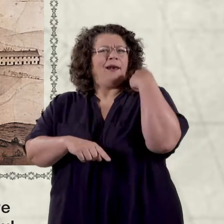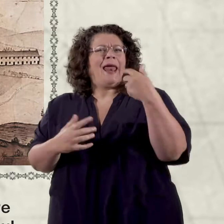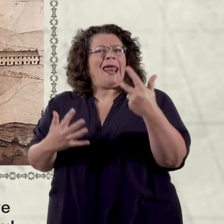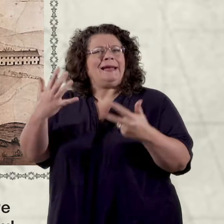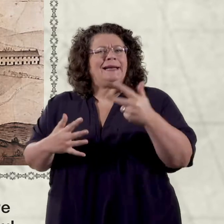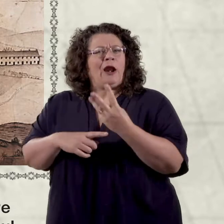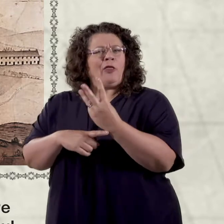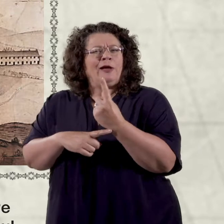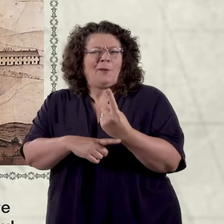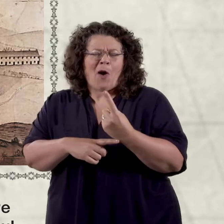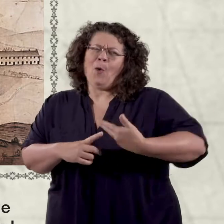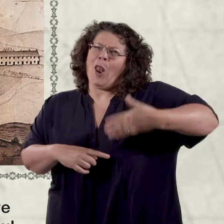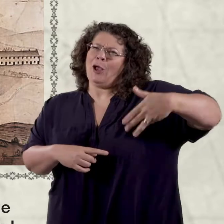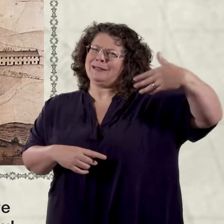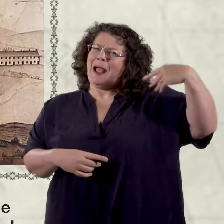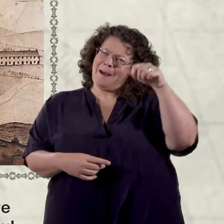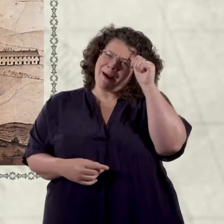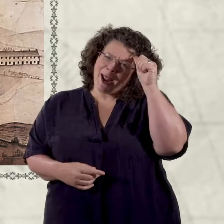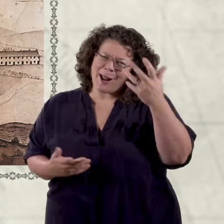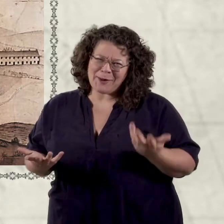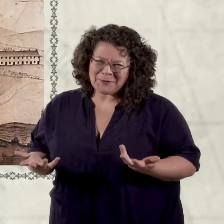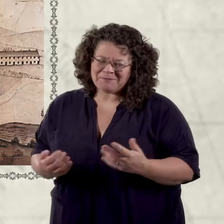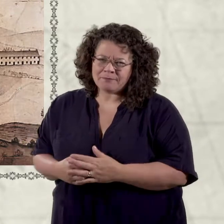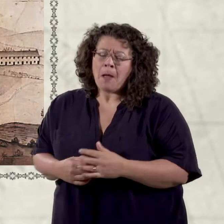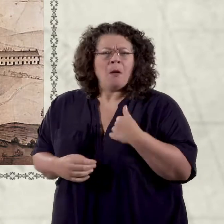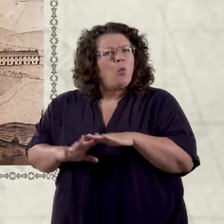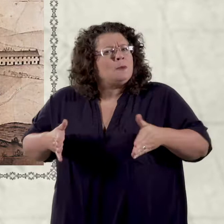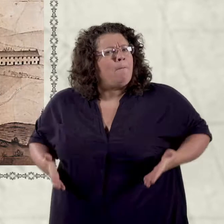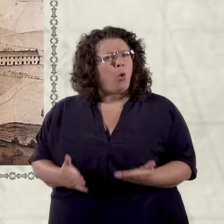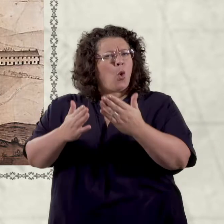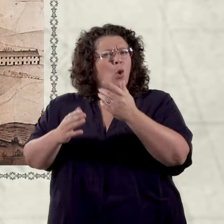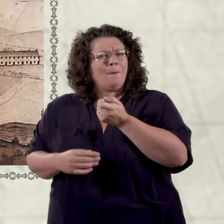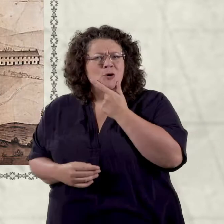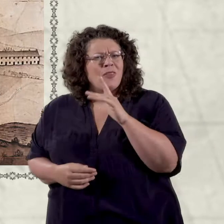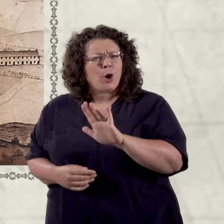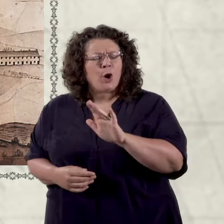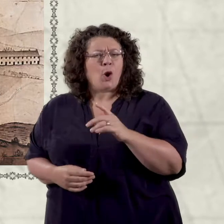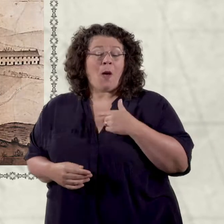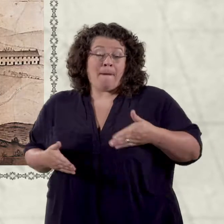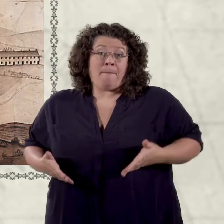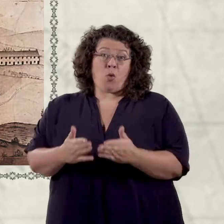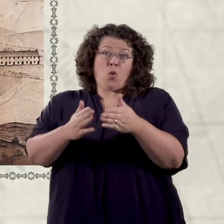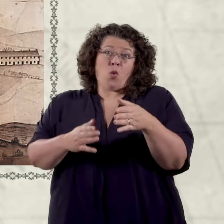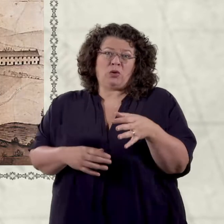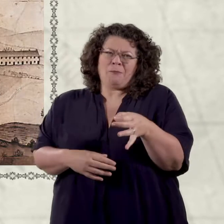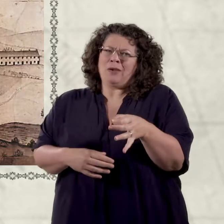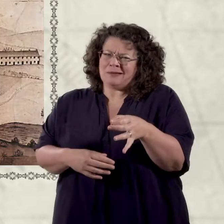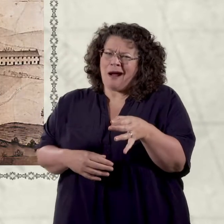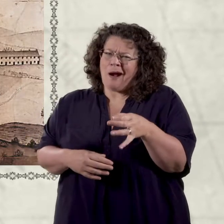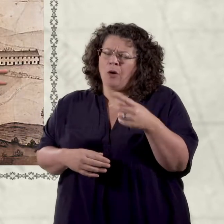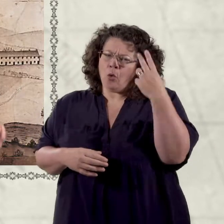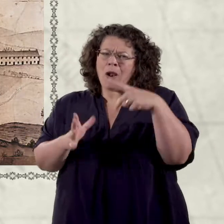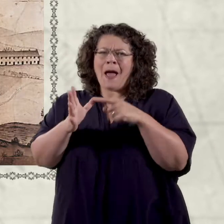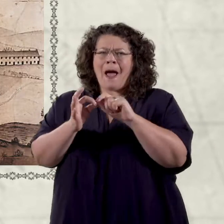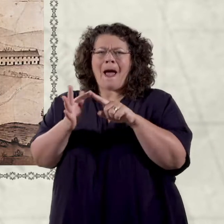1831. A long time ago, I know. But I wasn't born in Merthyr Tudful. No, I was born in a small town called Aberafan by